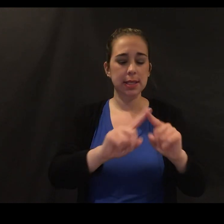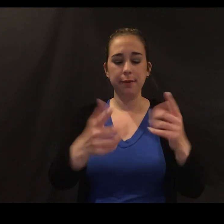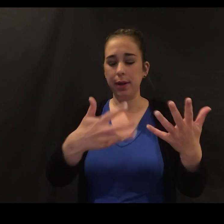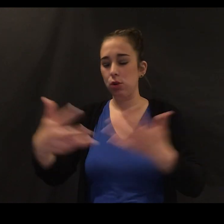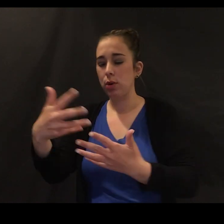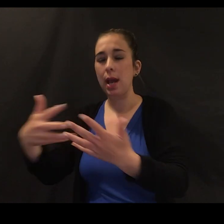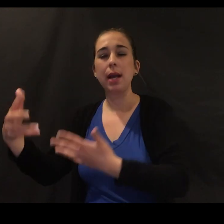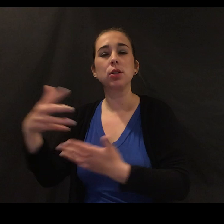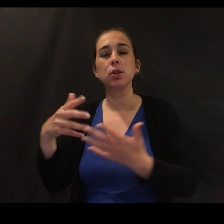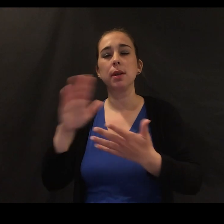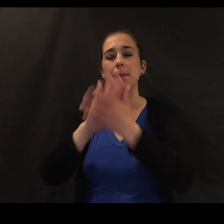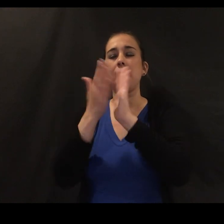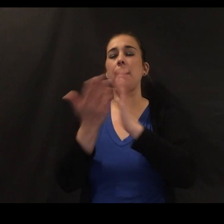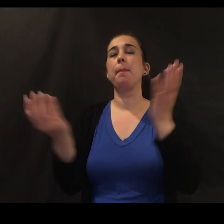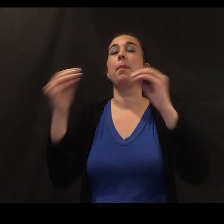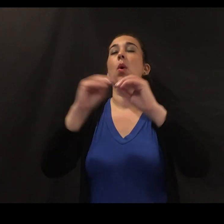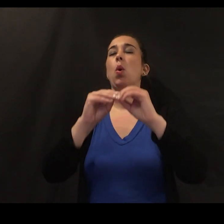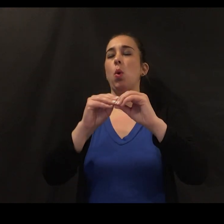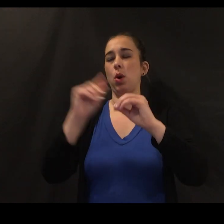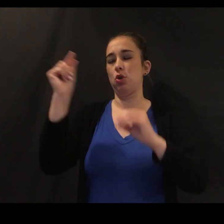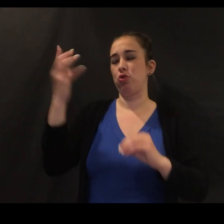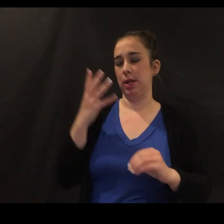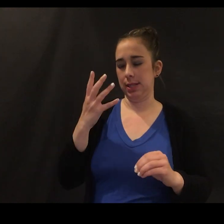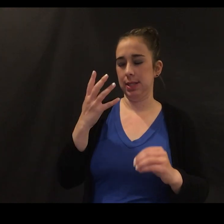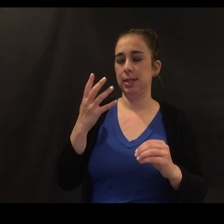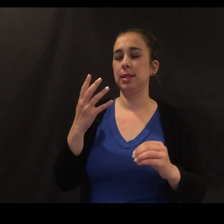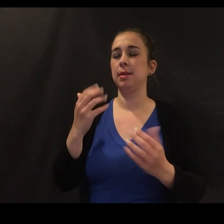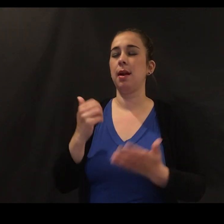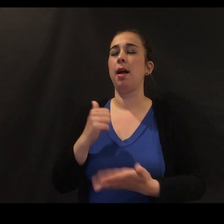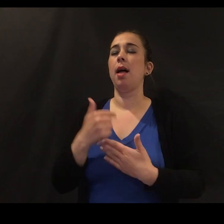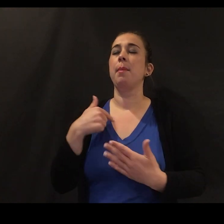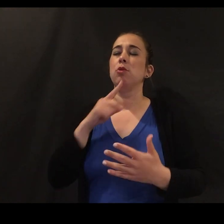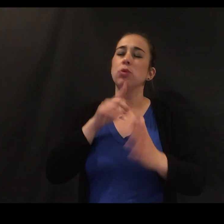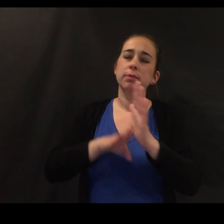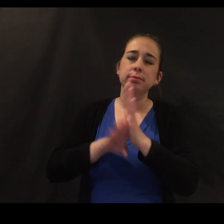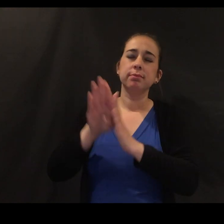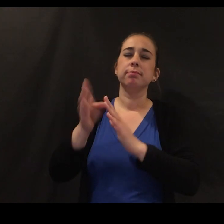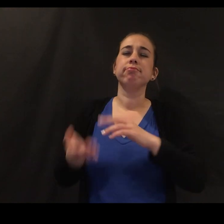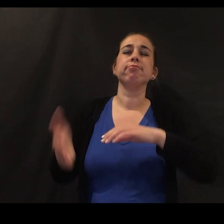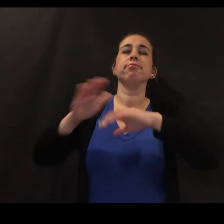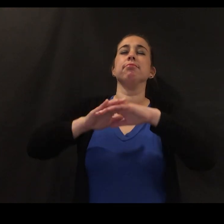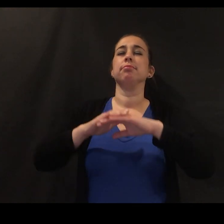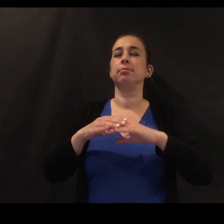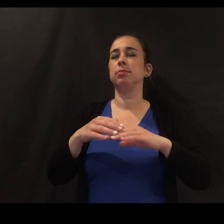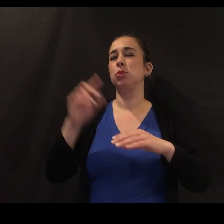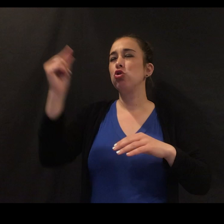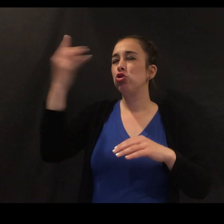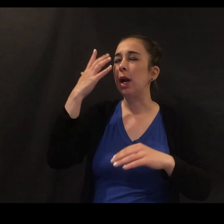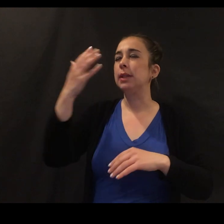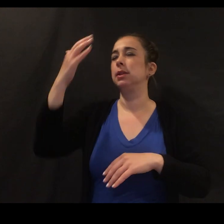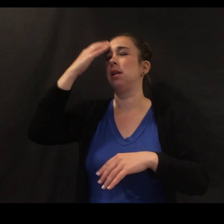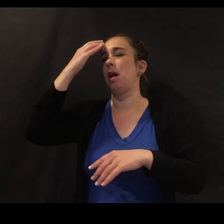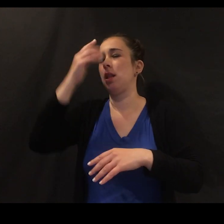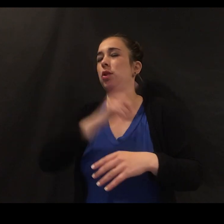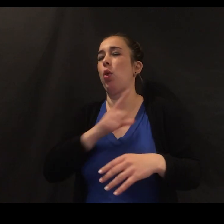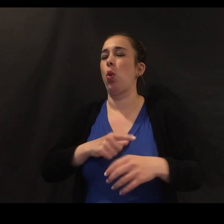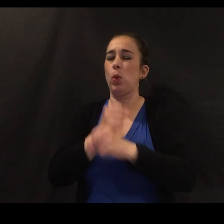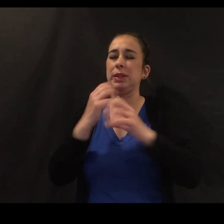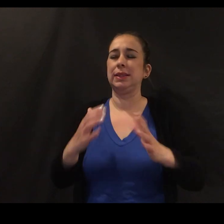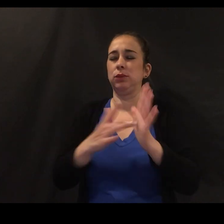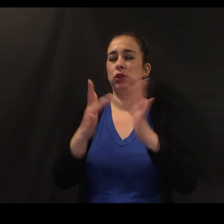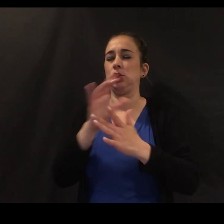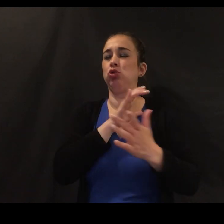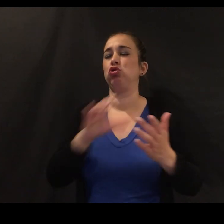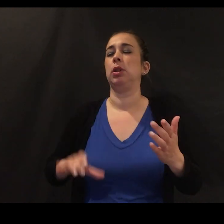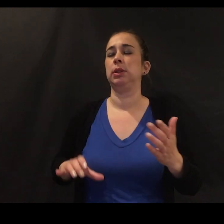more gracious, Lord. Help us to grow in the grace and the knowledge of our Lord and Savior, Jesus Christ, not